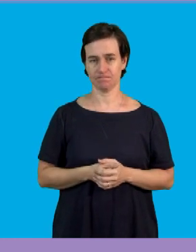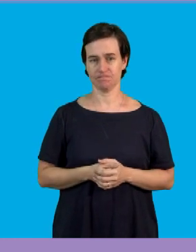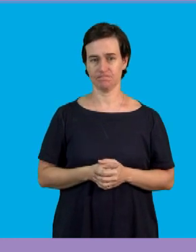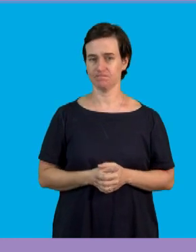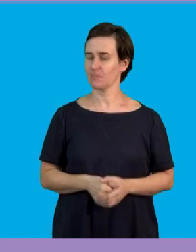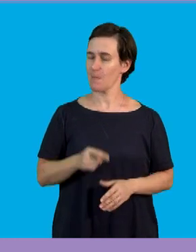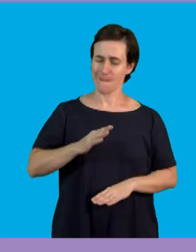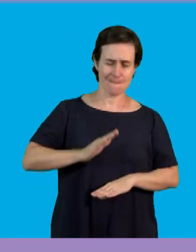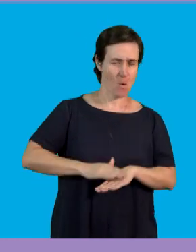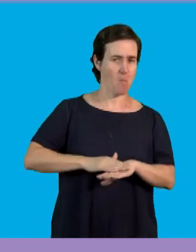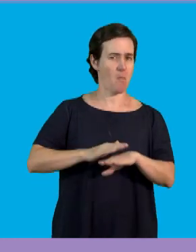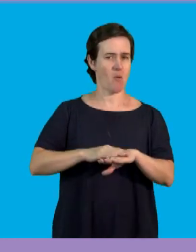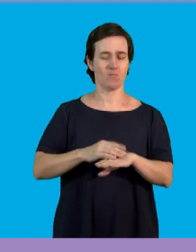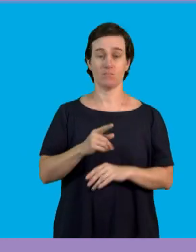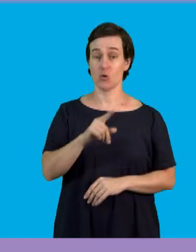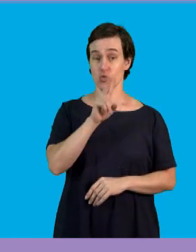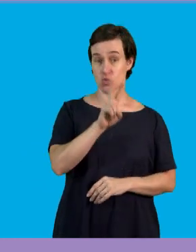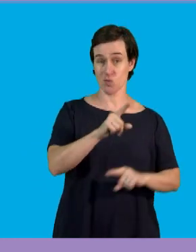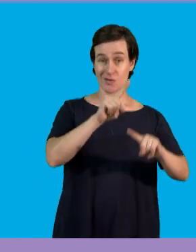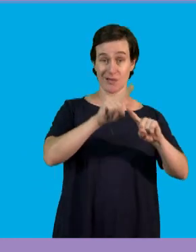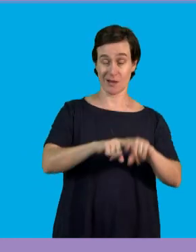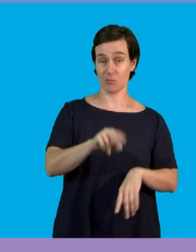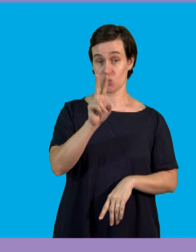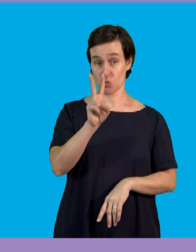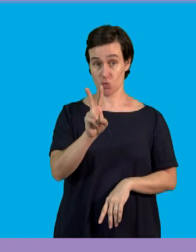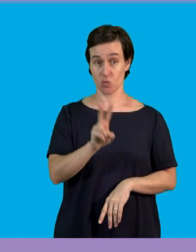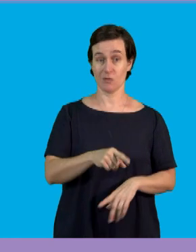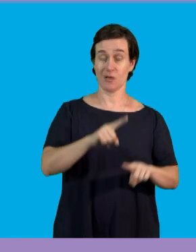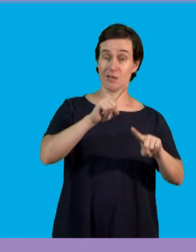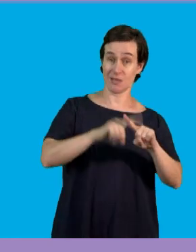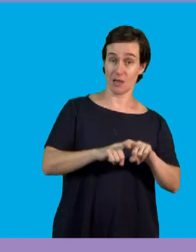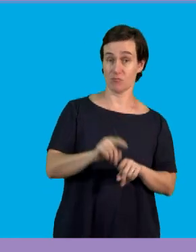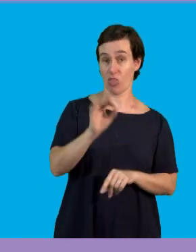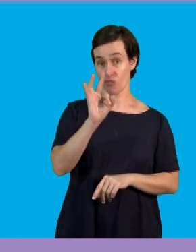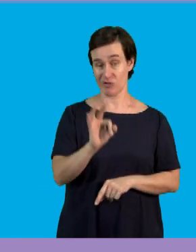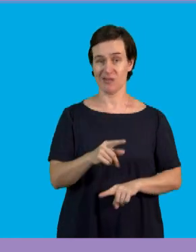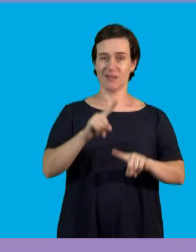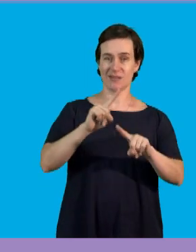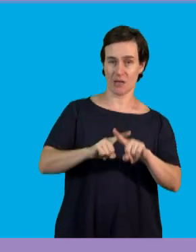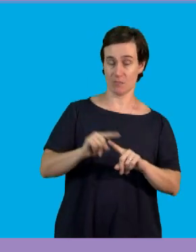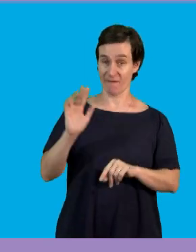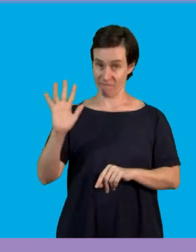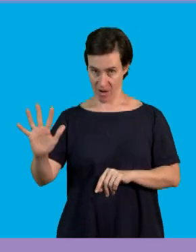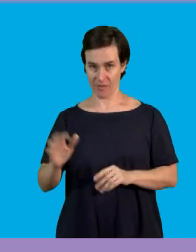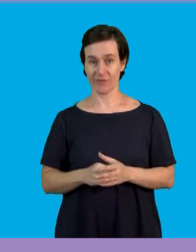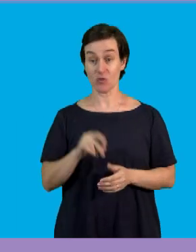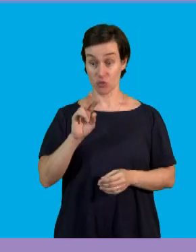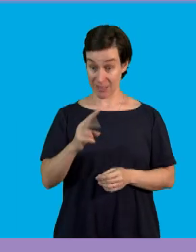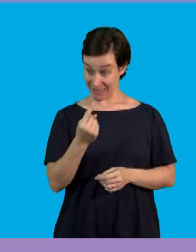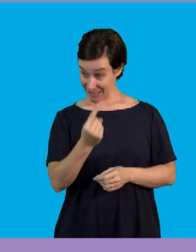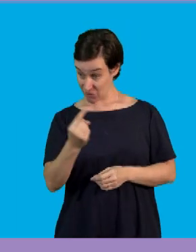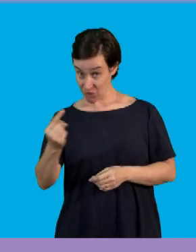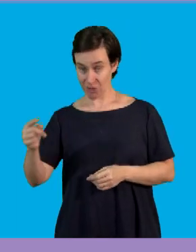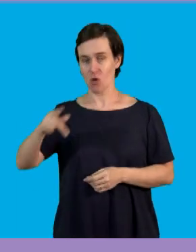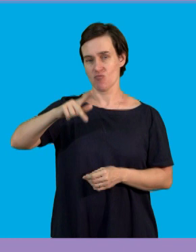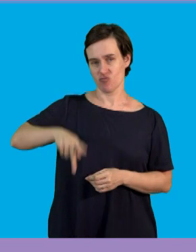break it down even further and say 2 multiplied by 2 multiplied by 3 multiplied by 5. And you will see that those are the